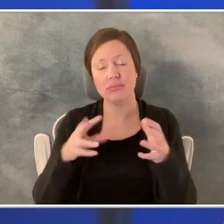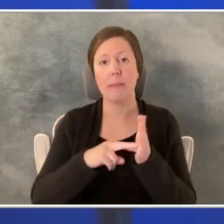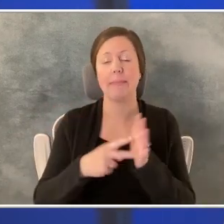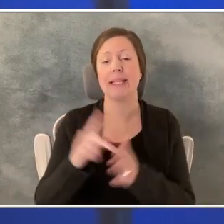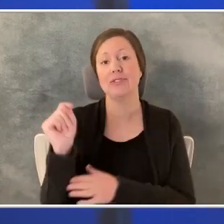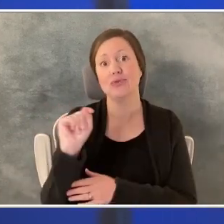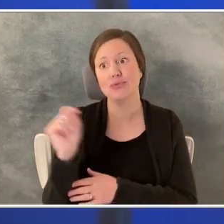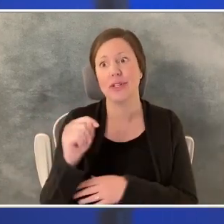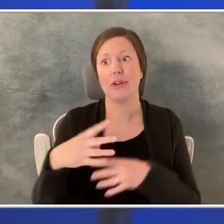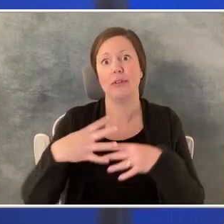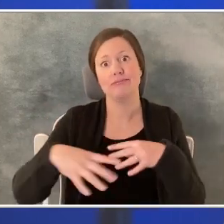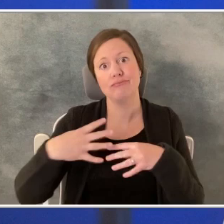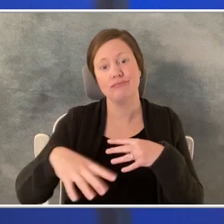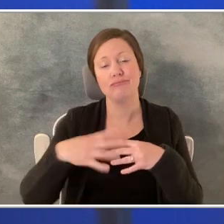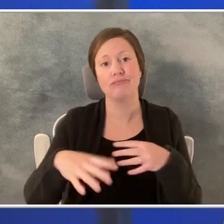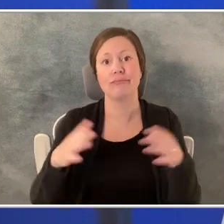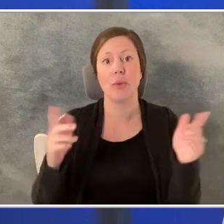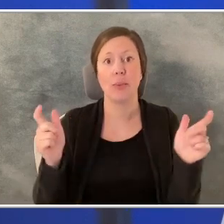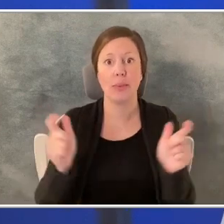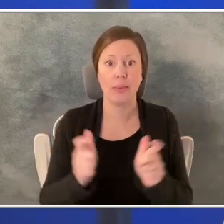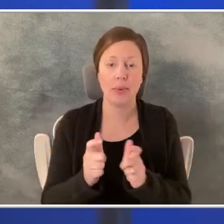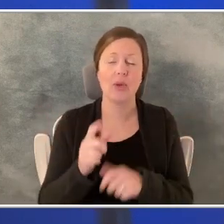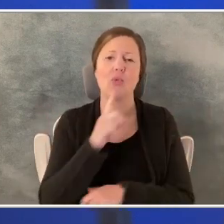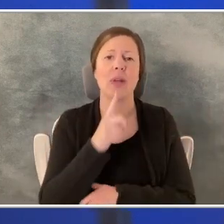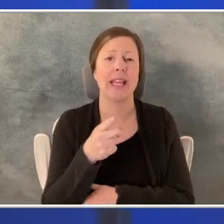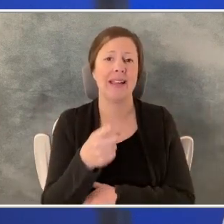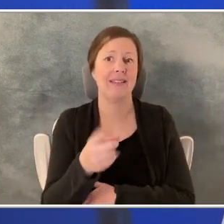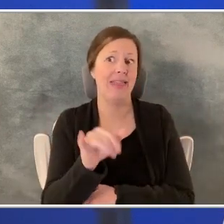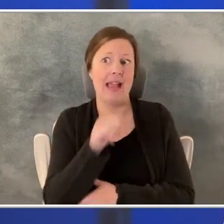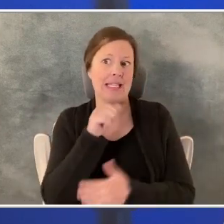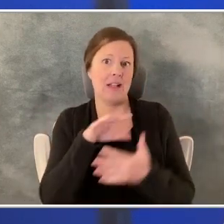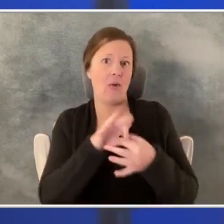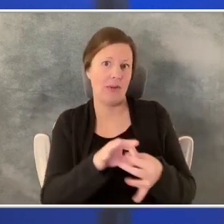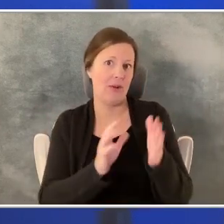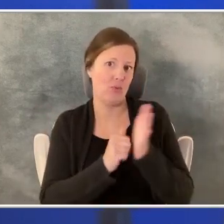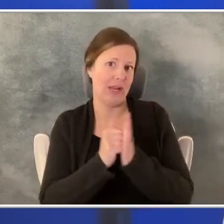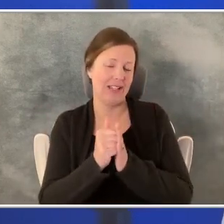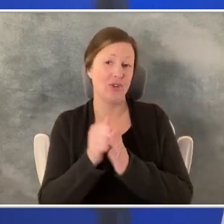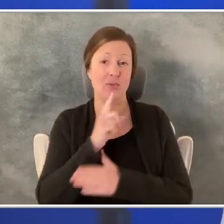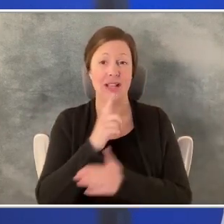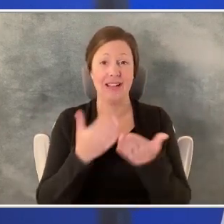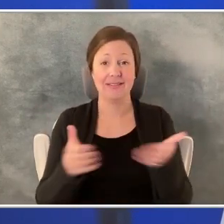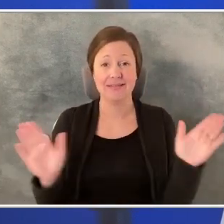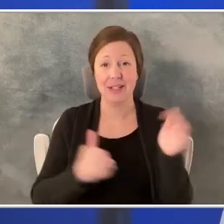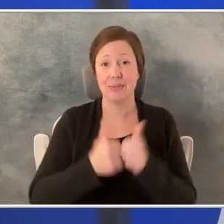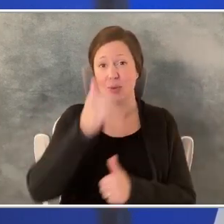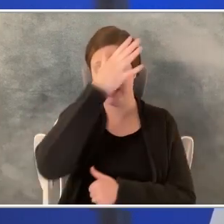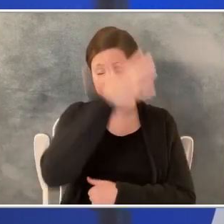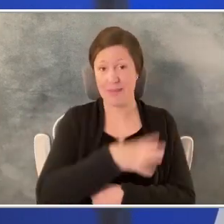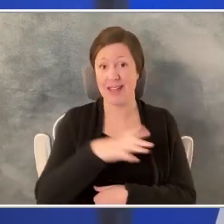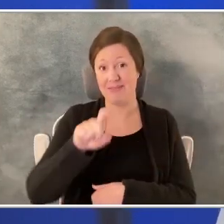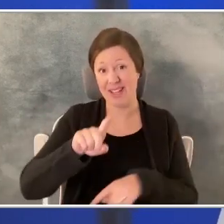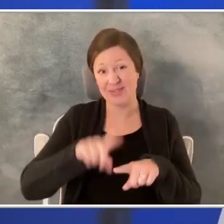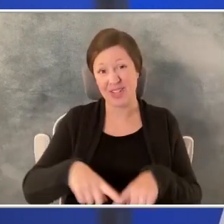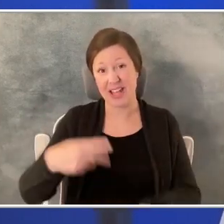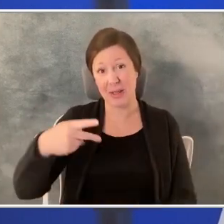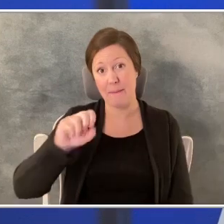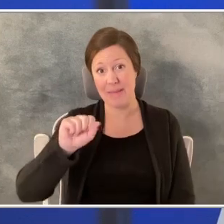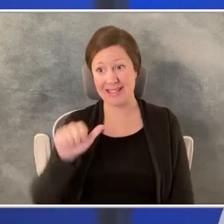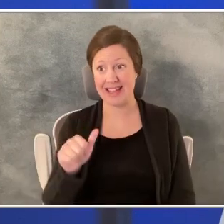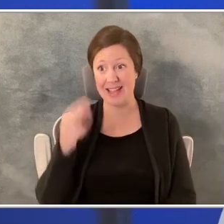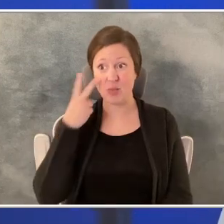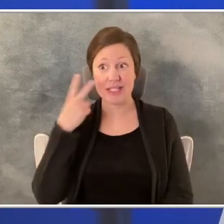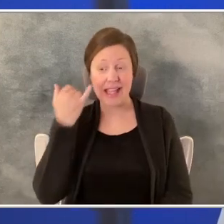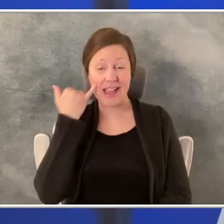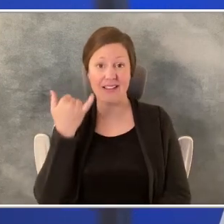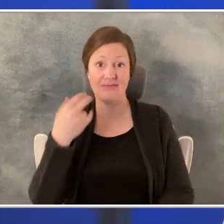but that's unrelated to prostate cancer. For the vast majority of men, it really is relying on the PSA as the trigger to say there may be a problem, there may be a cancer